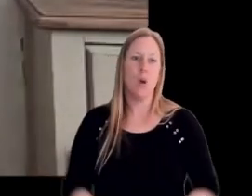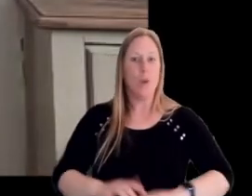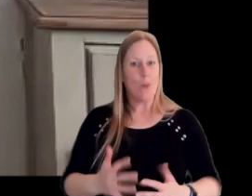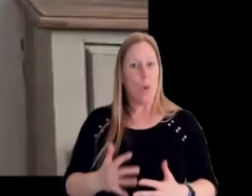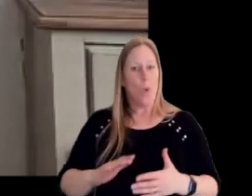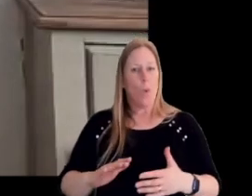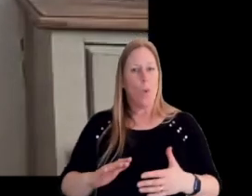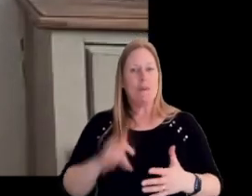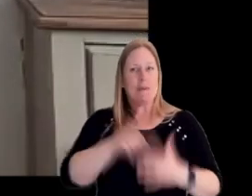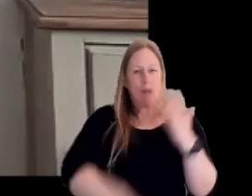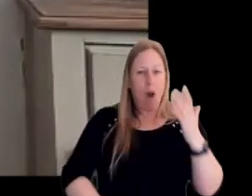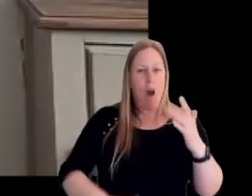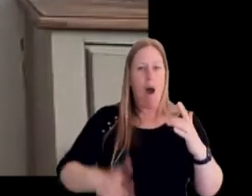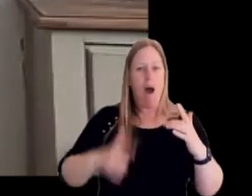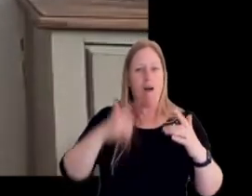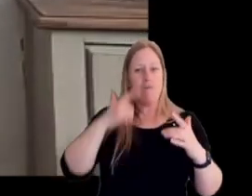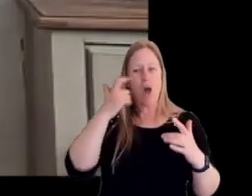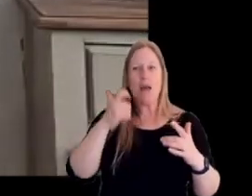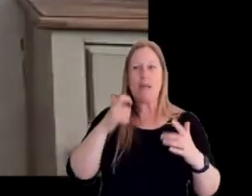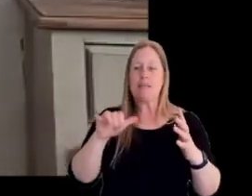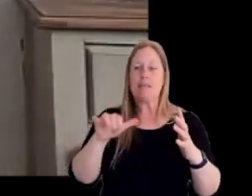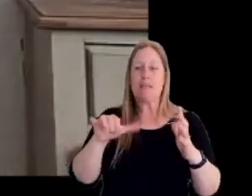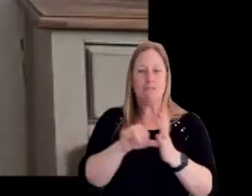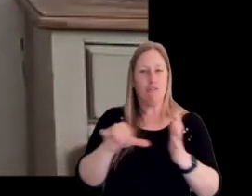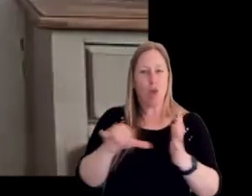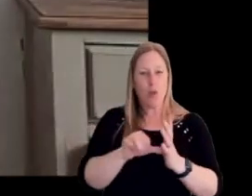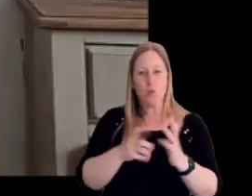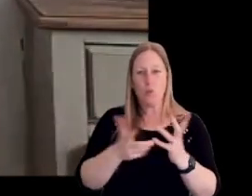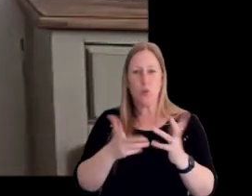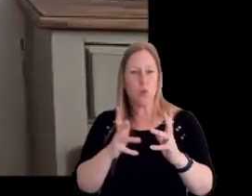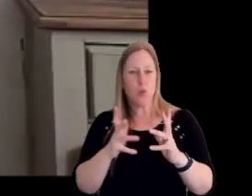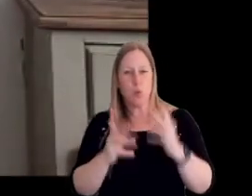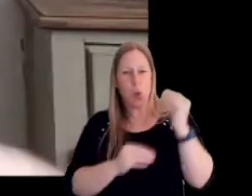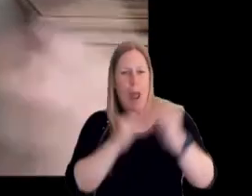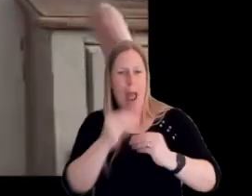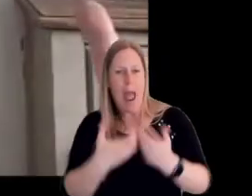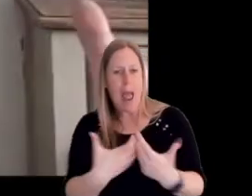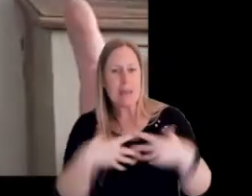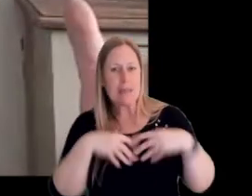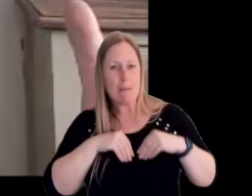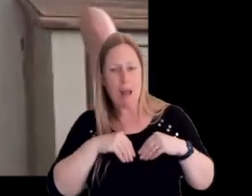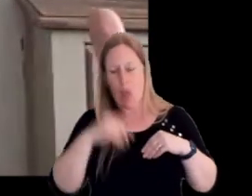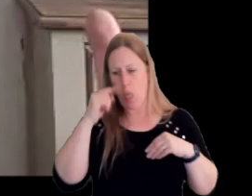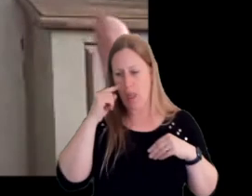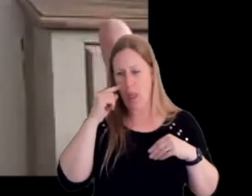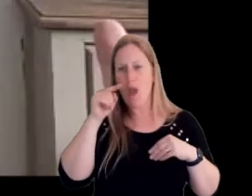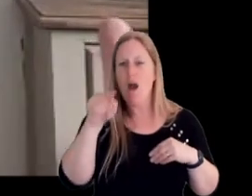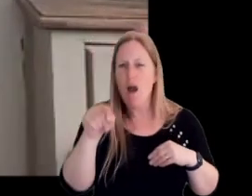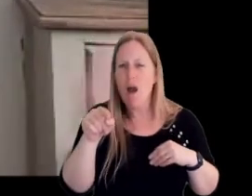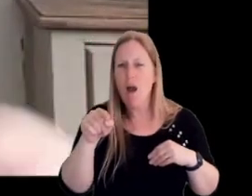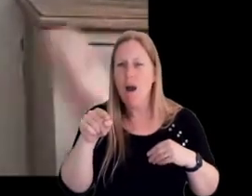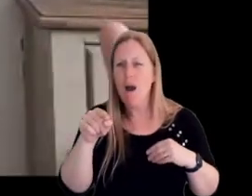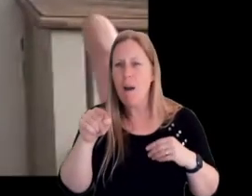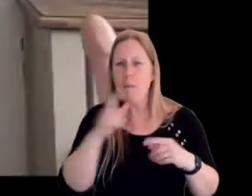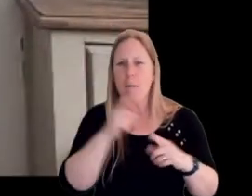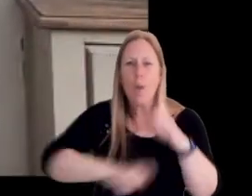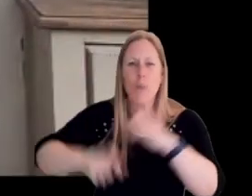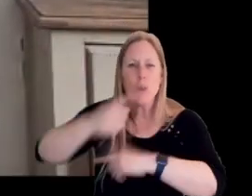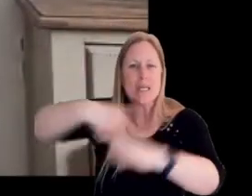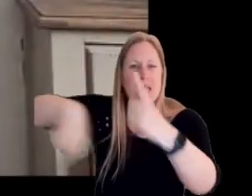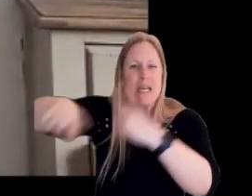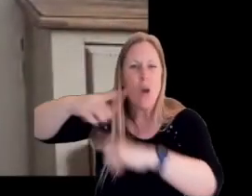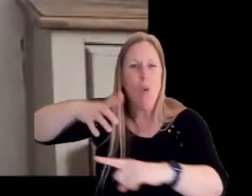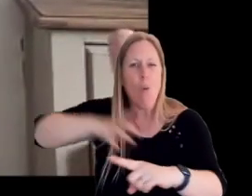quite difficult to come to term with, because I thought, am I going to find people in my community who wants to talk about joy